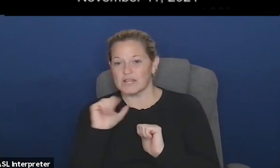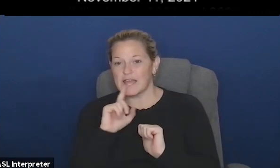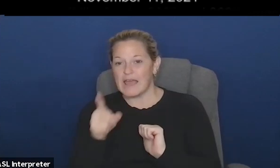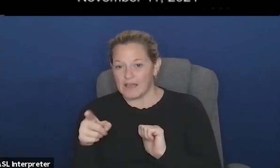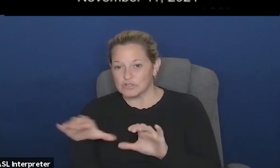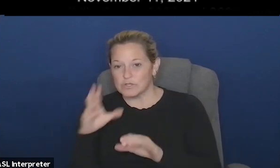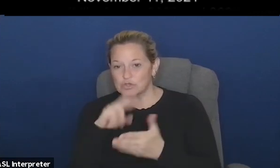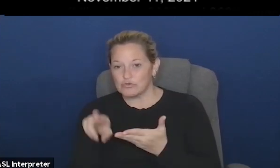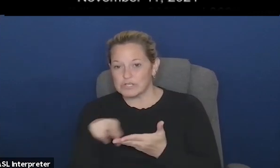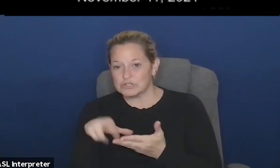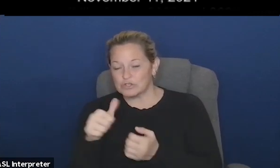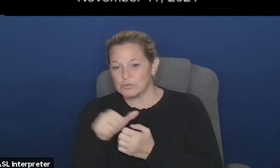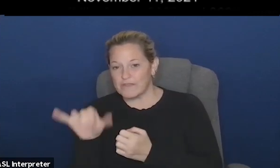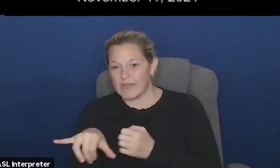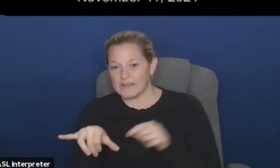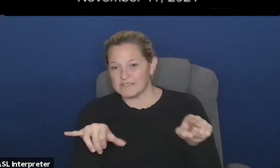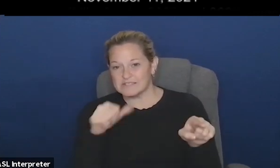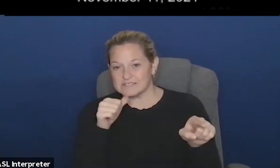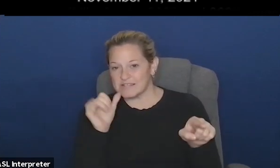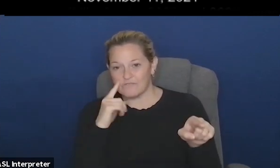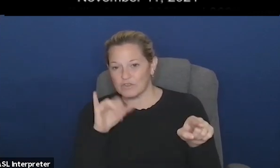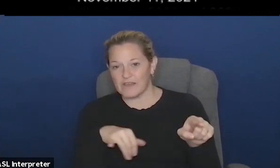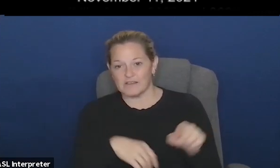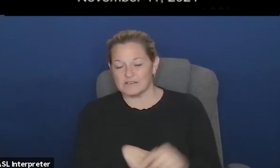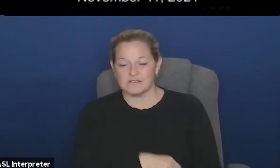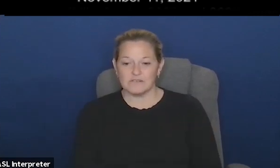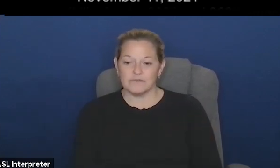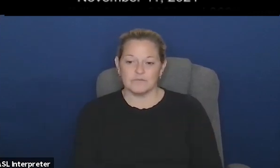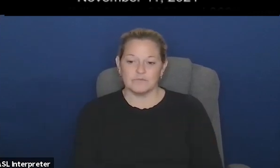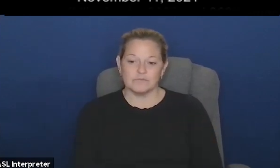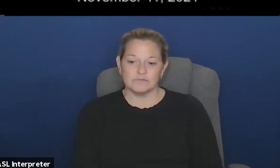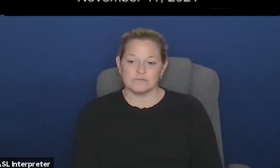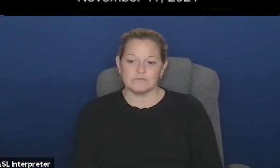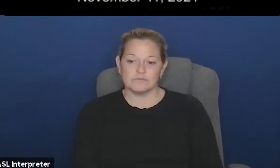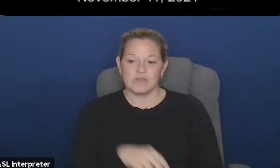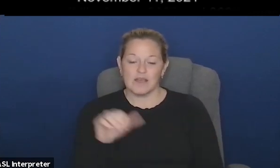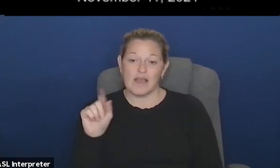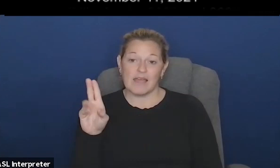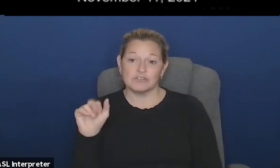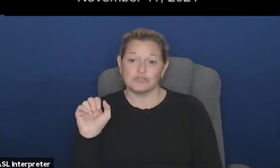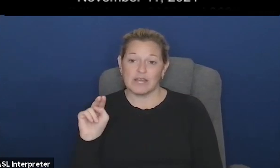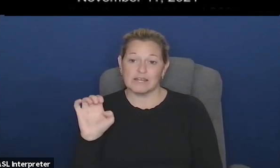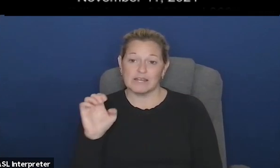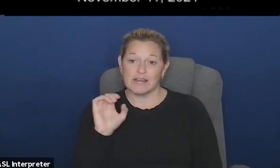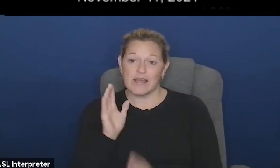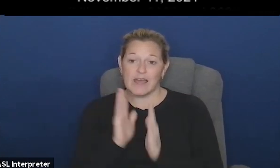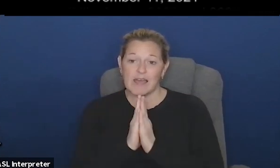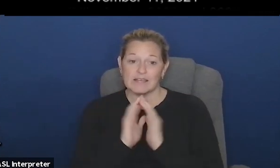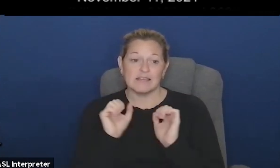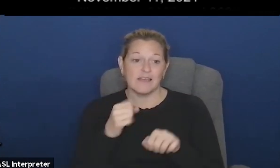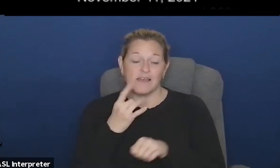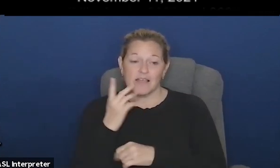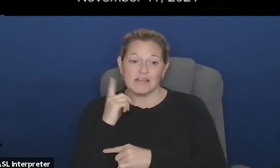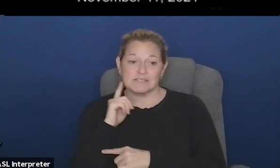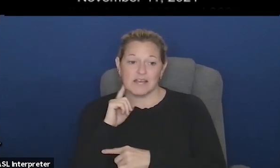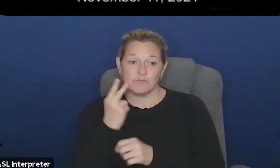that. Fantastic. And one final question here, similar, Adrian asks, can light sound be used in other situations? So